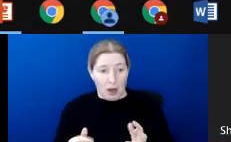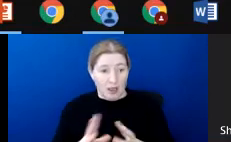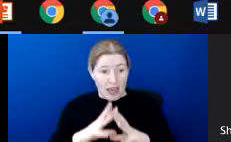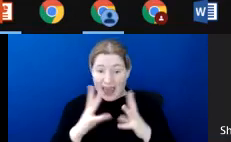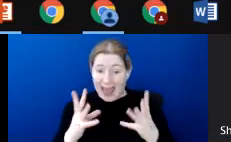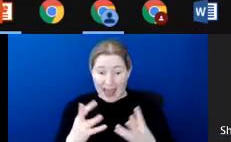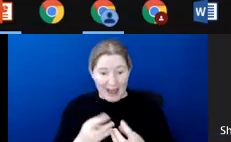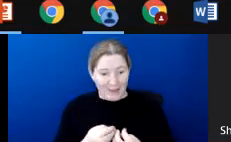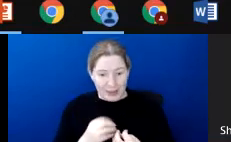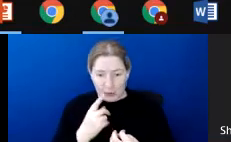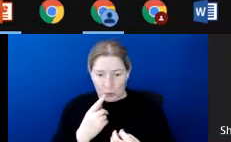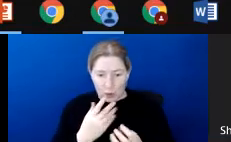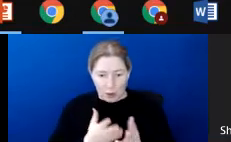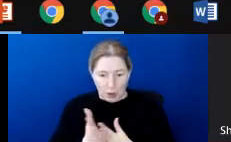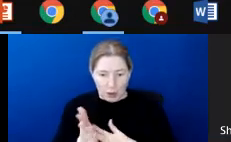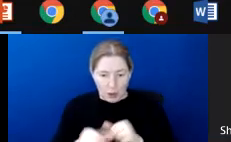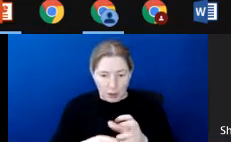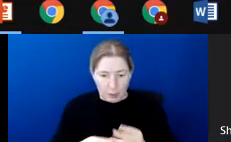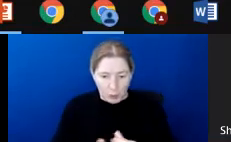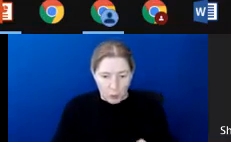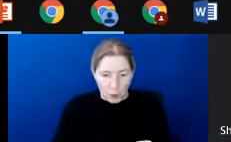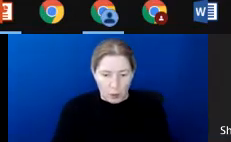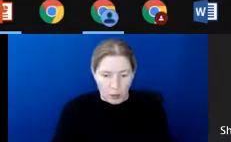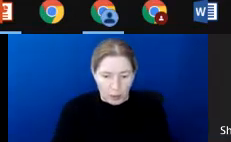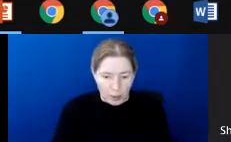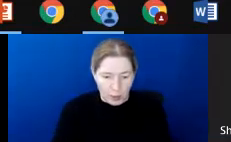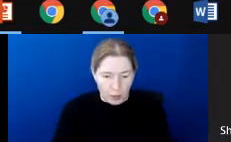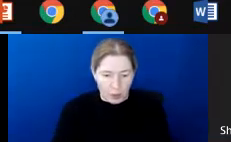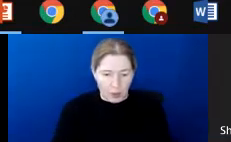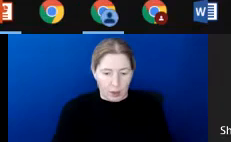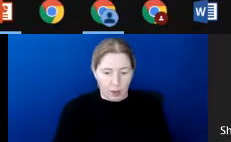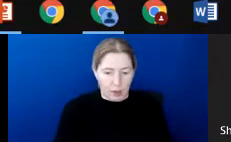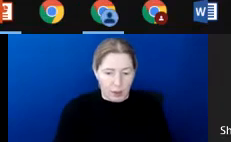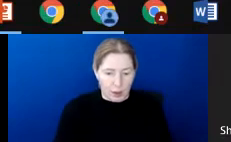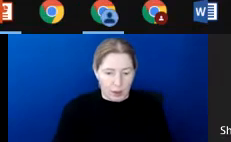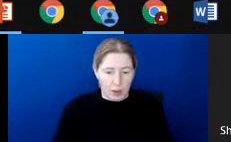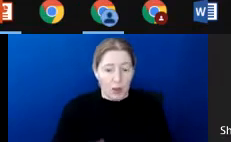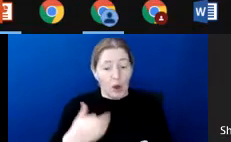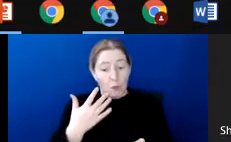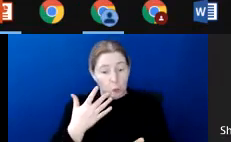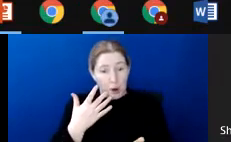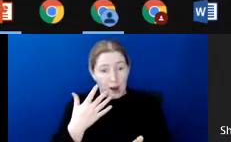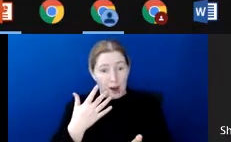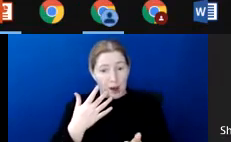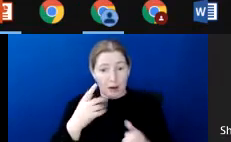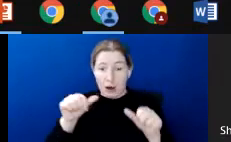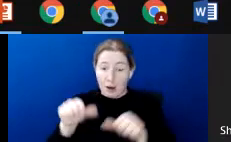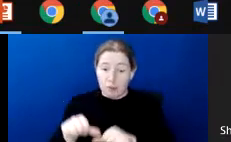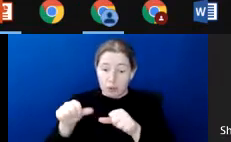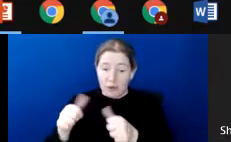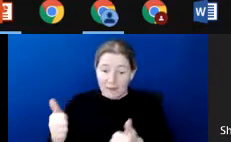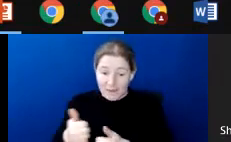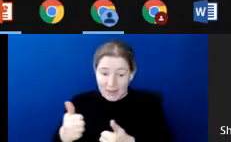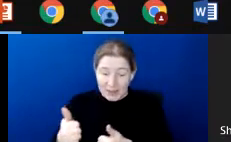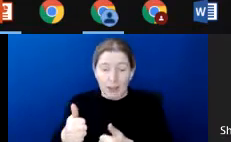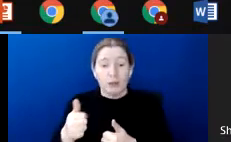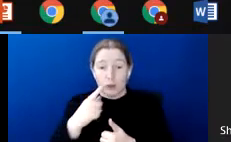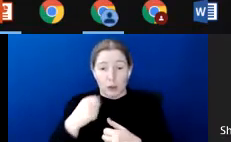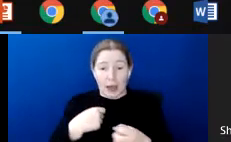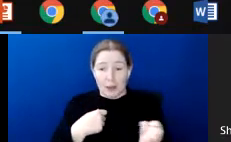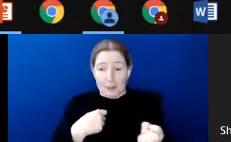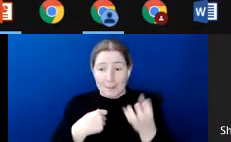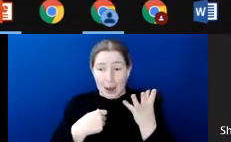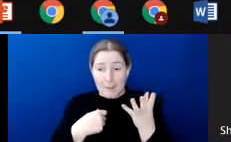everything will then run smoothly. And once things have been approved, they will be visible for